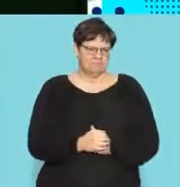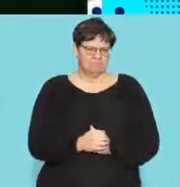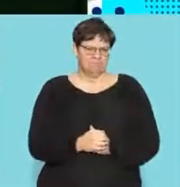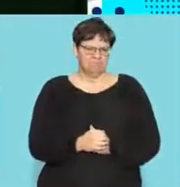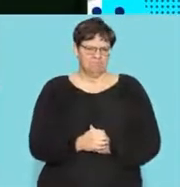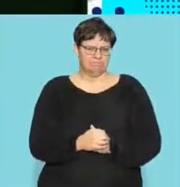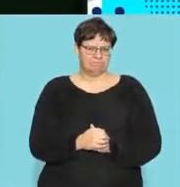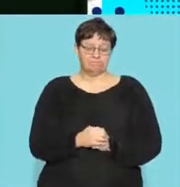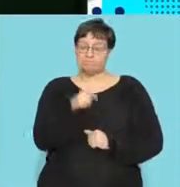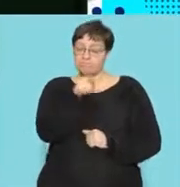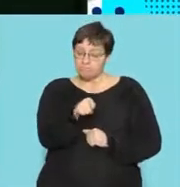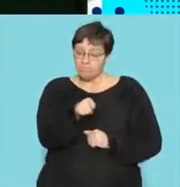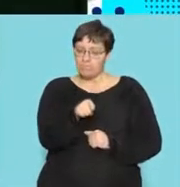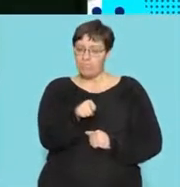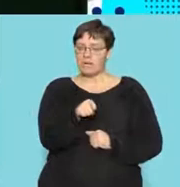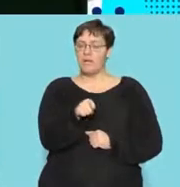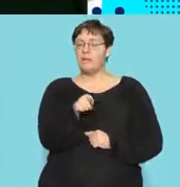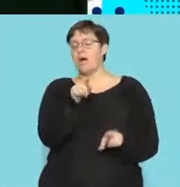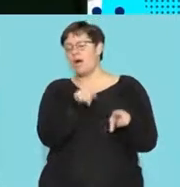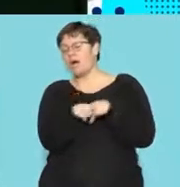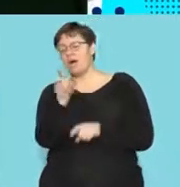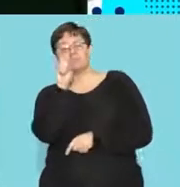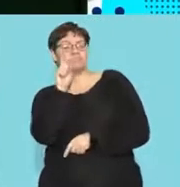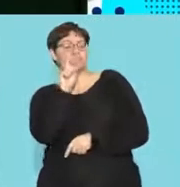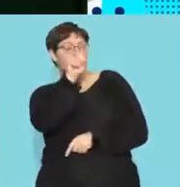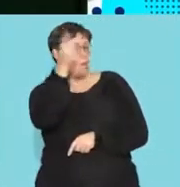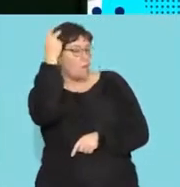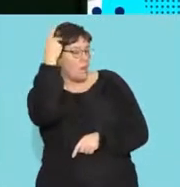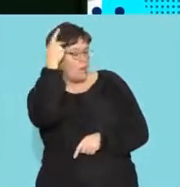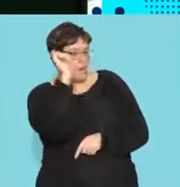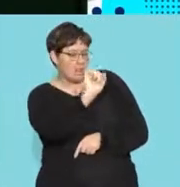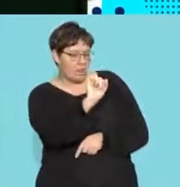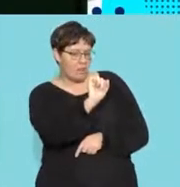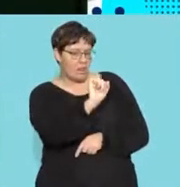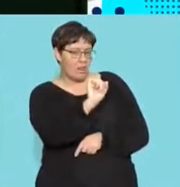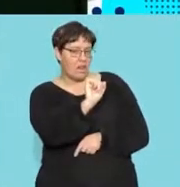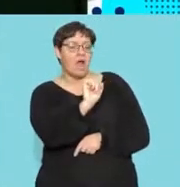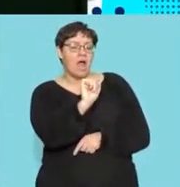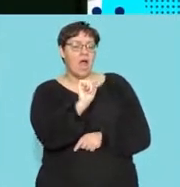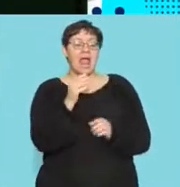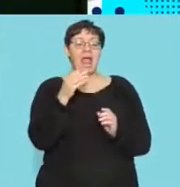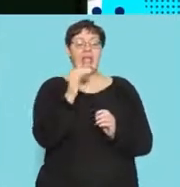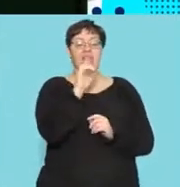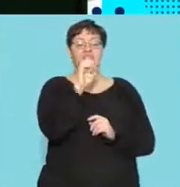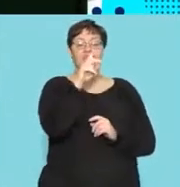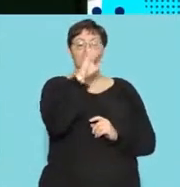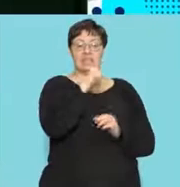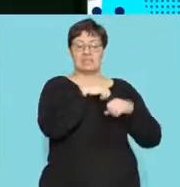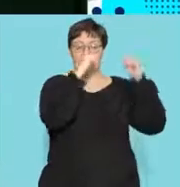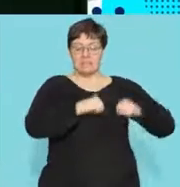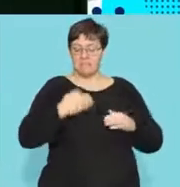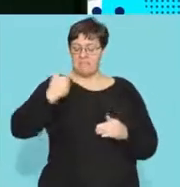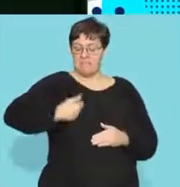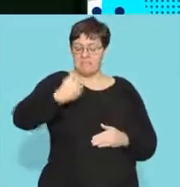This adjustment is testing your knowledge of the periodic inventory system. Can you see how